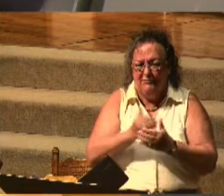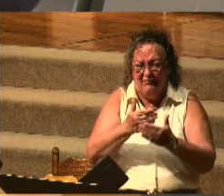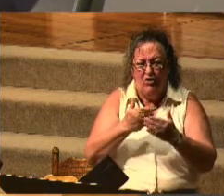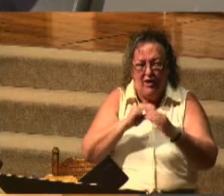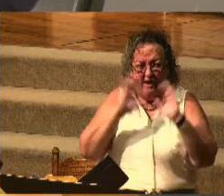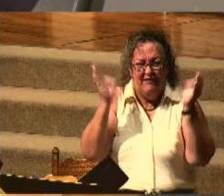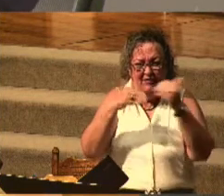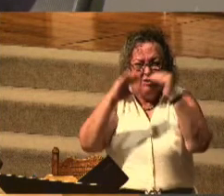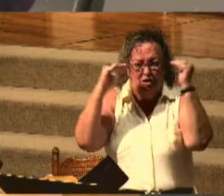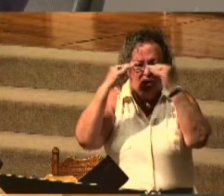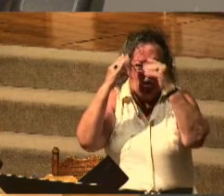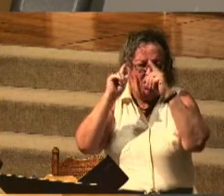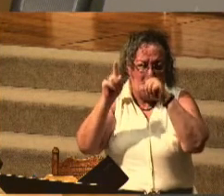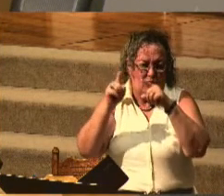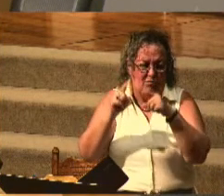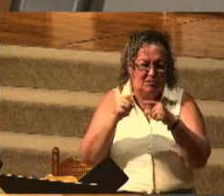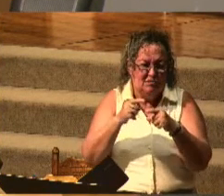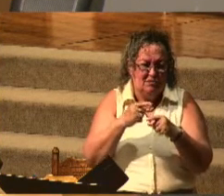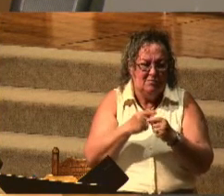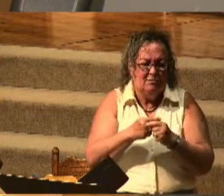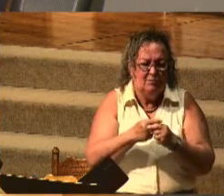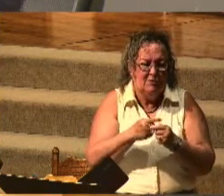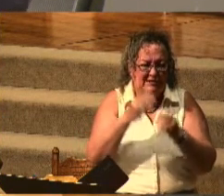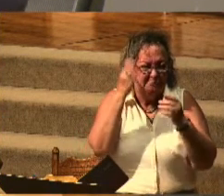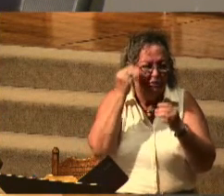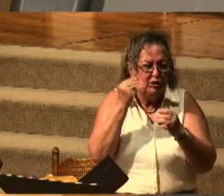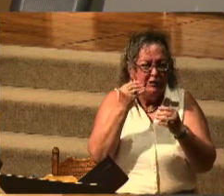I was at Silver Springs.